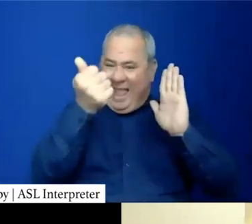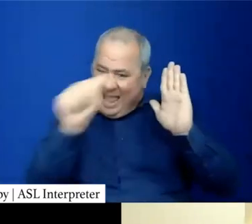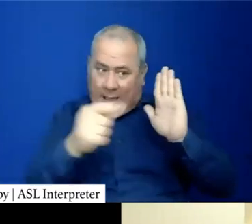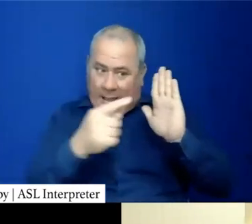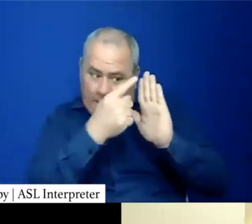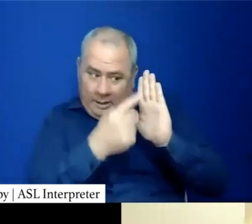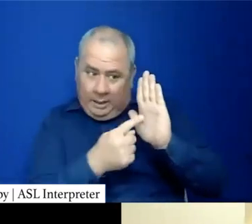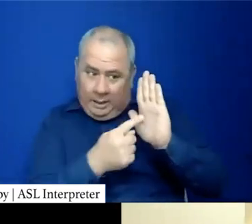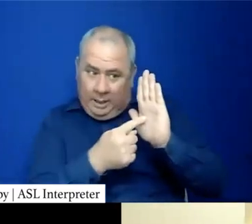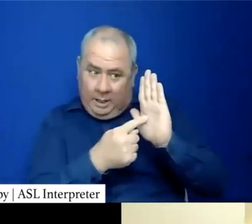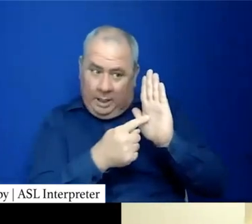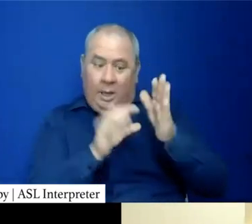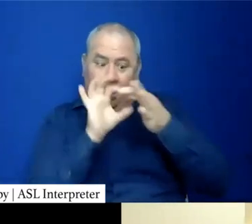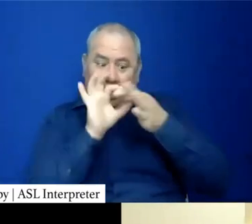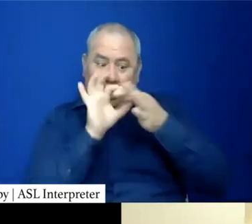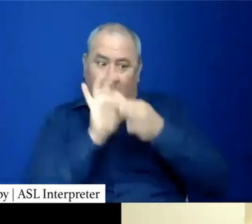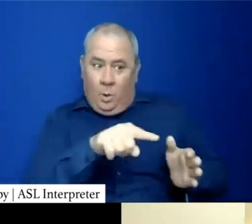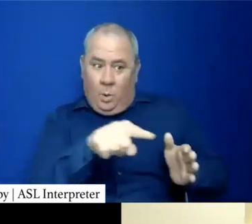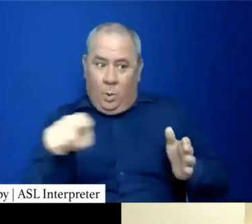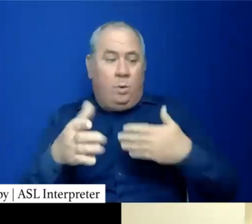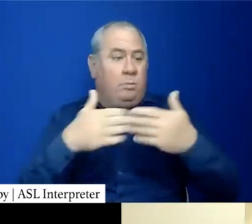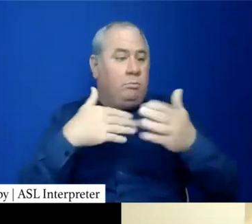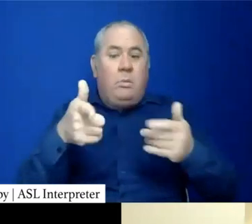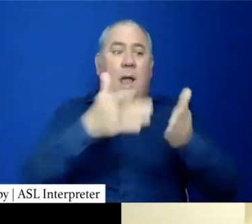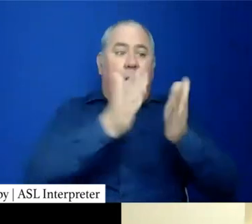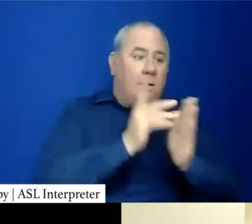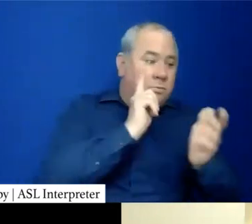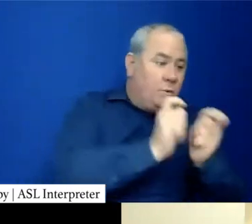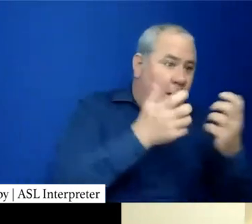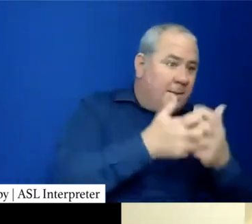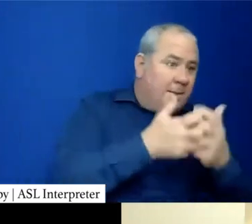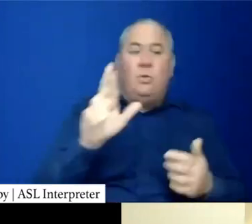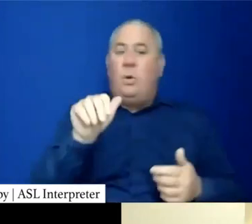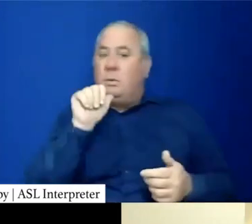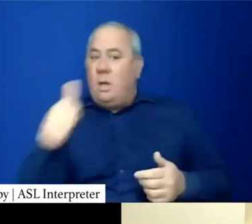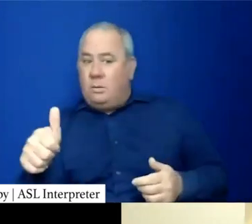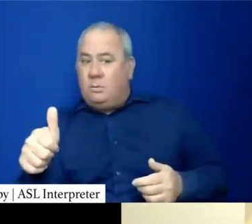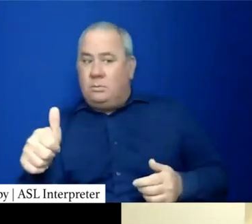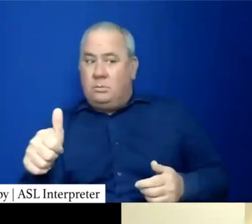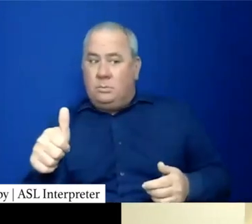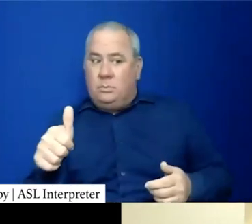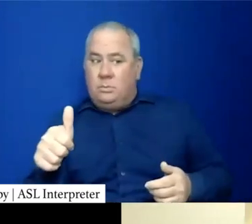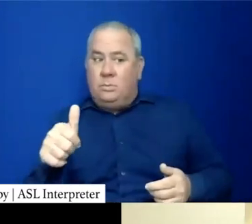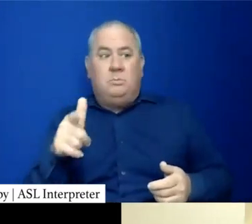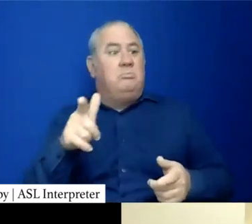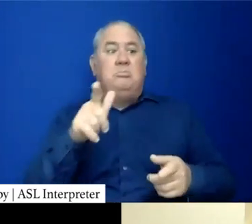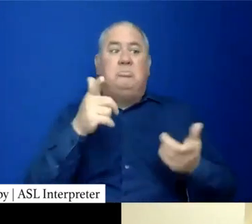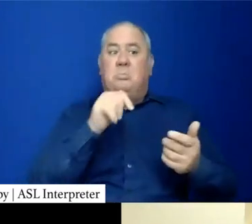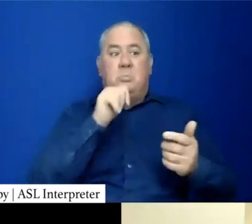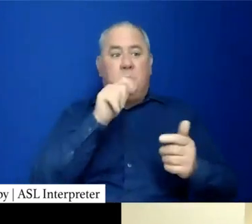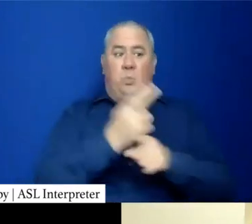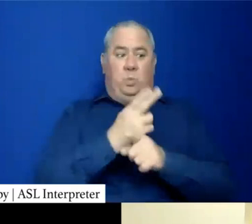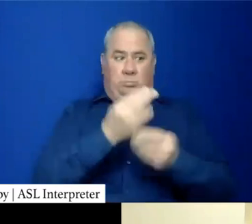all, whether or not you've requested accommodations or use the term disability to describe yourself, you